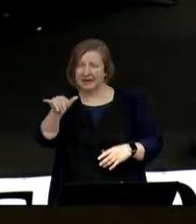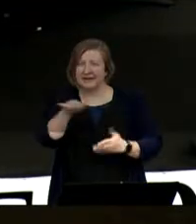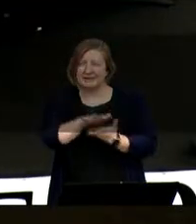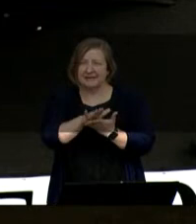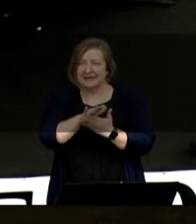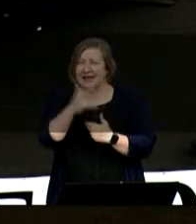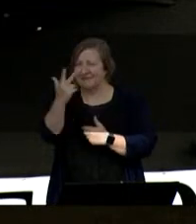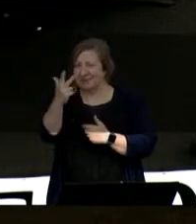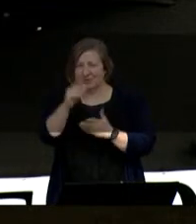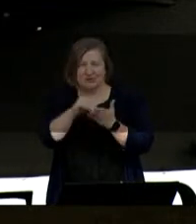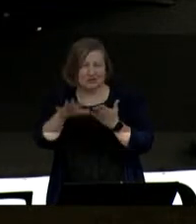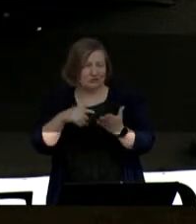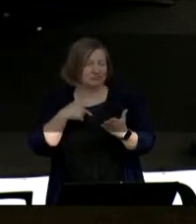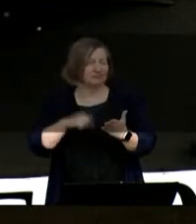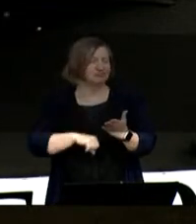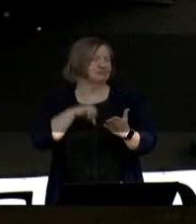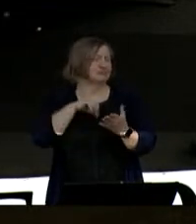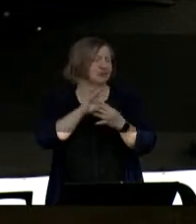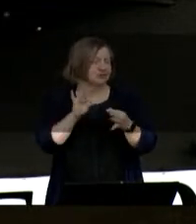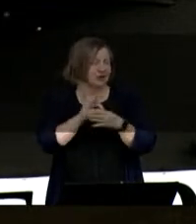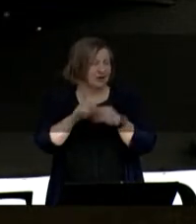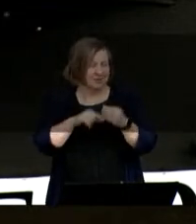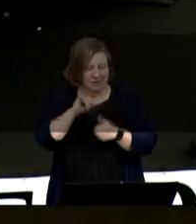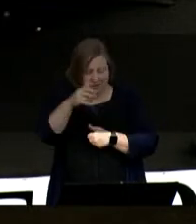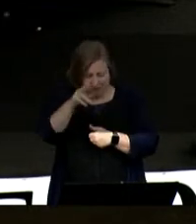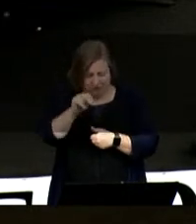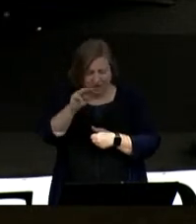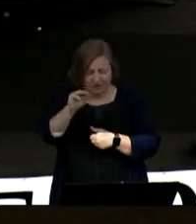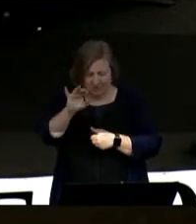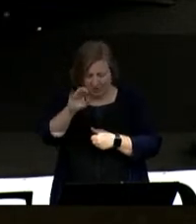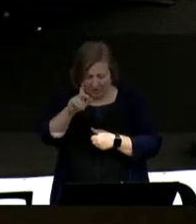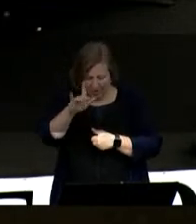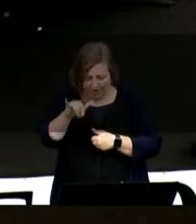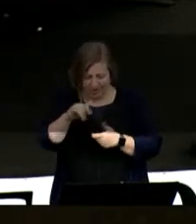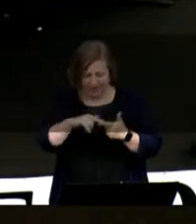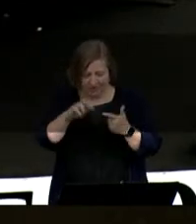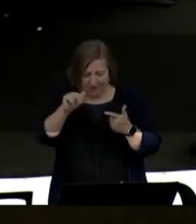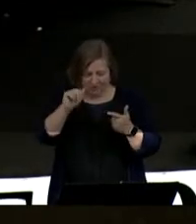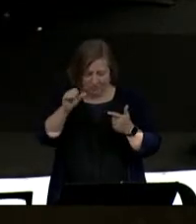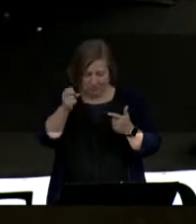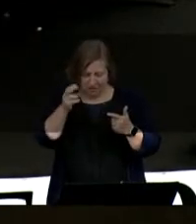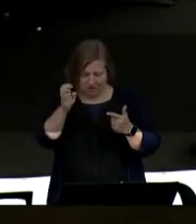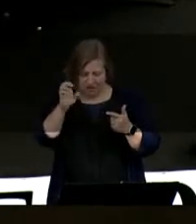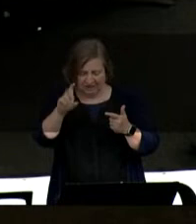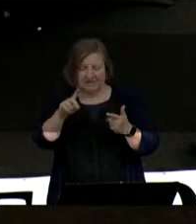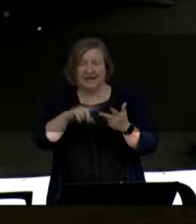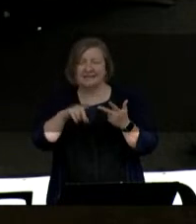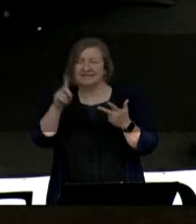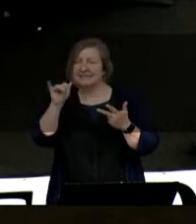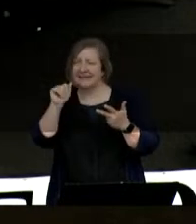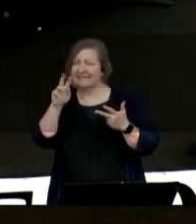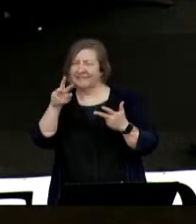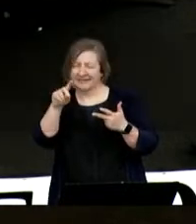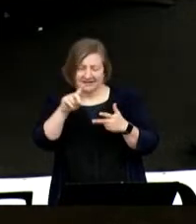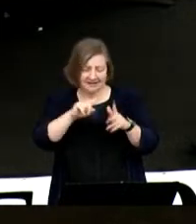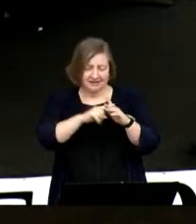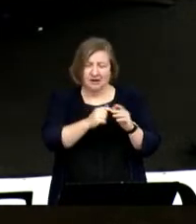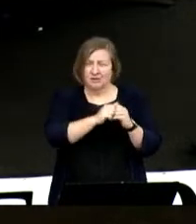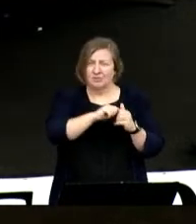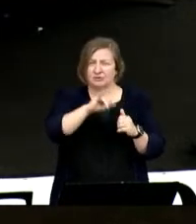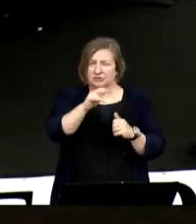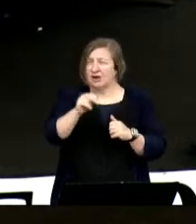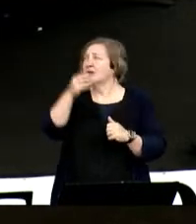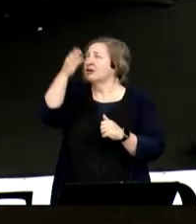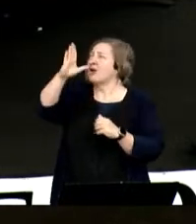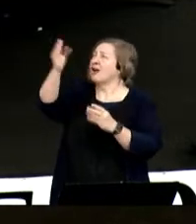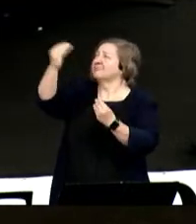three students to talk about: John McCulley, Rashid Willis, and David Joyner. I'm gonna start with John. God, grant